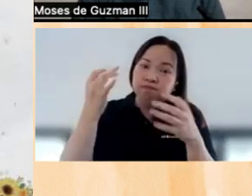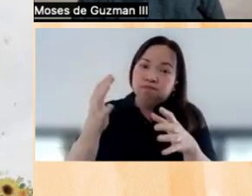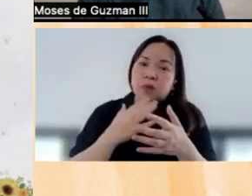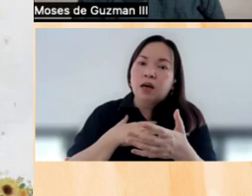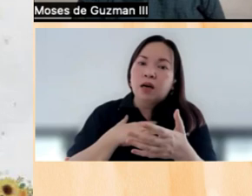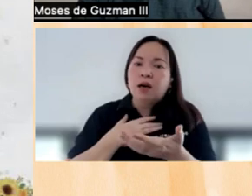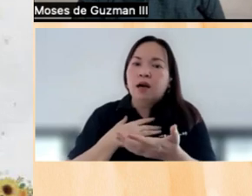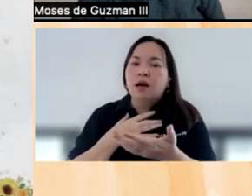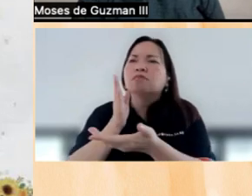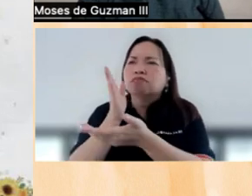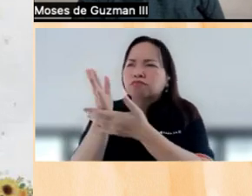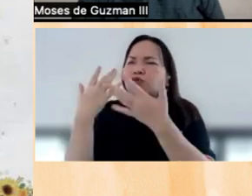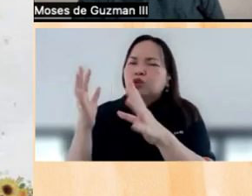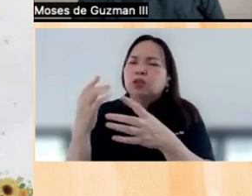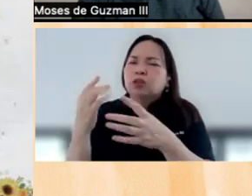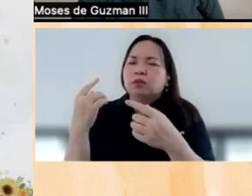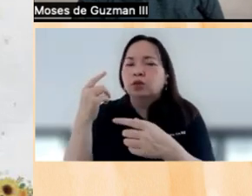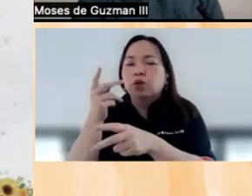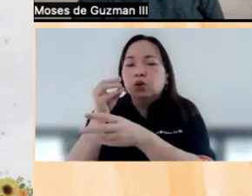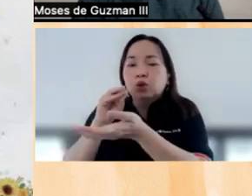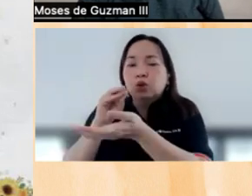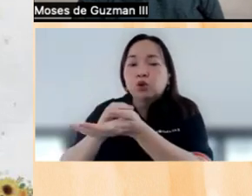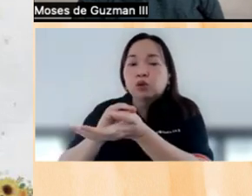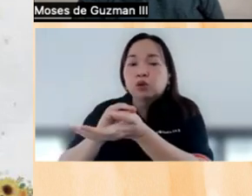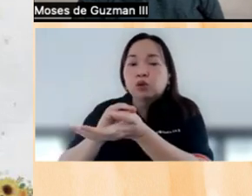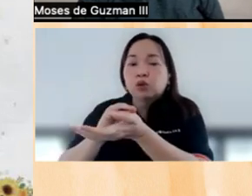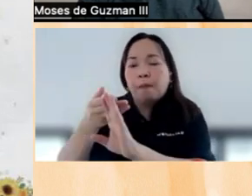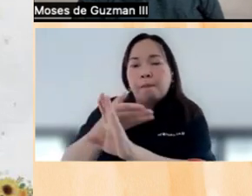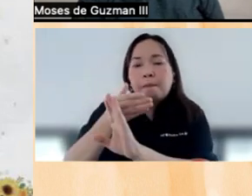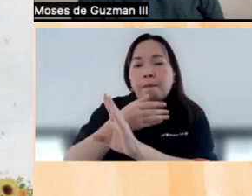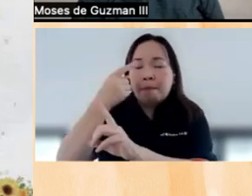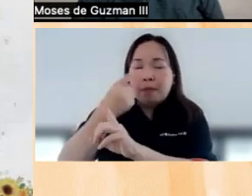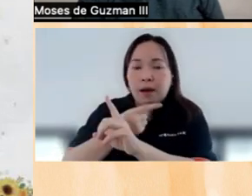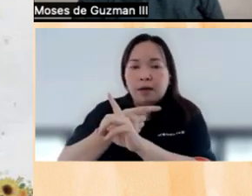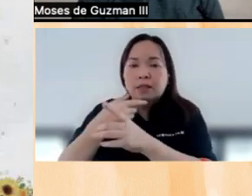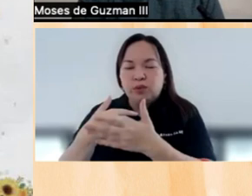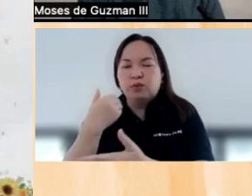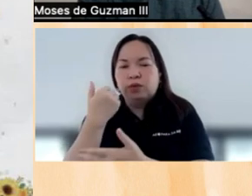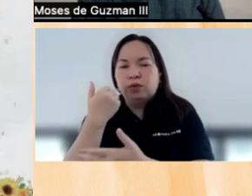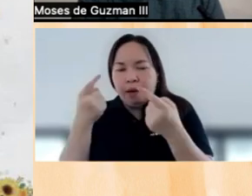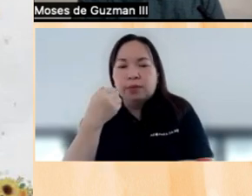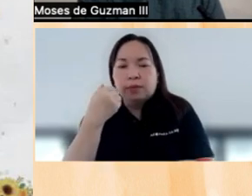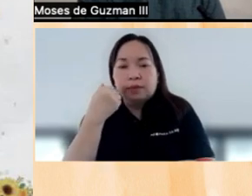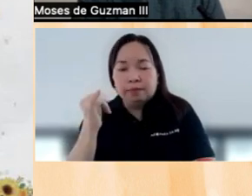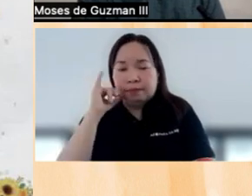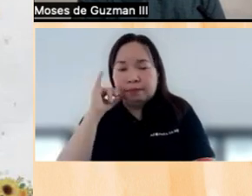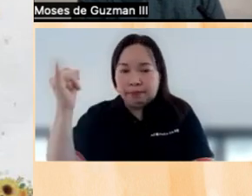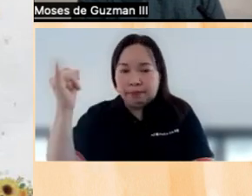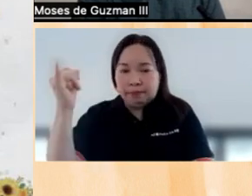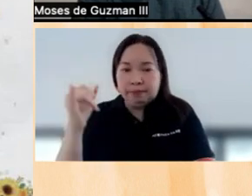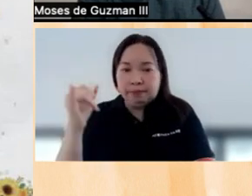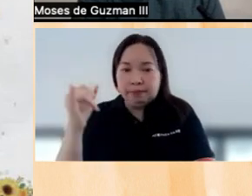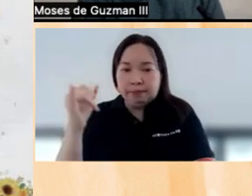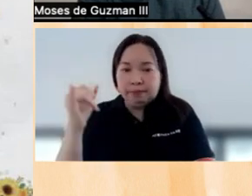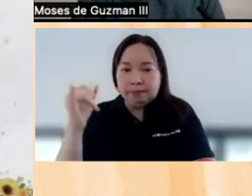the accrediting organization for healthcare programs in hospitals across the United States, issued a